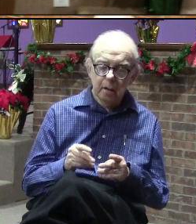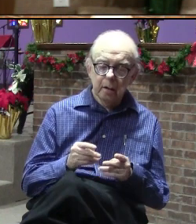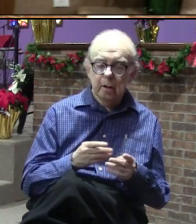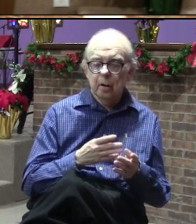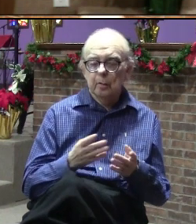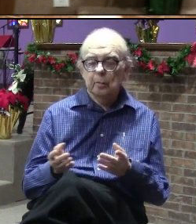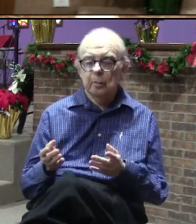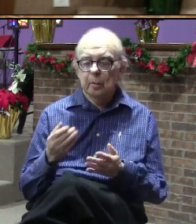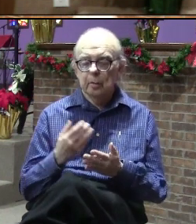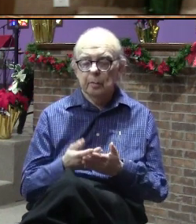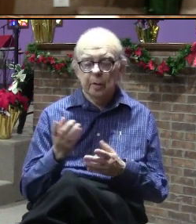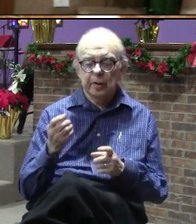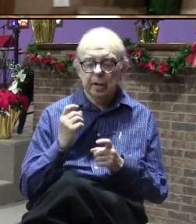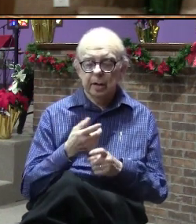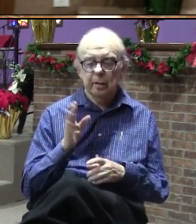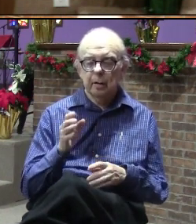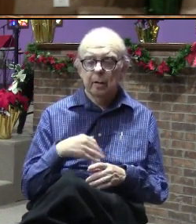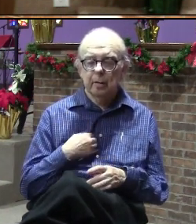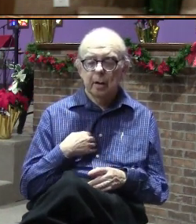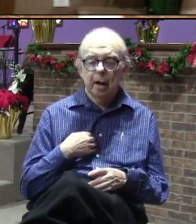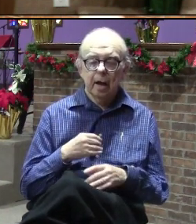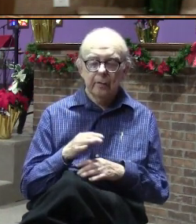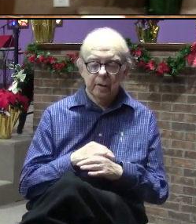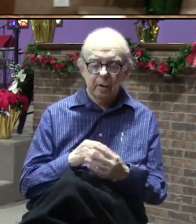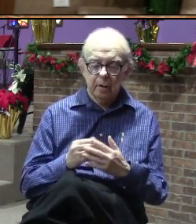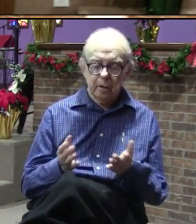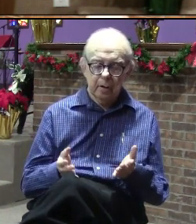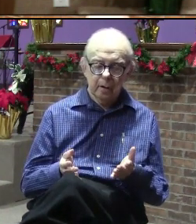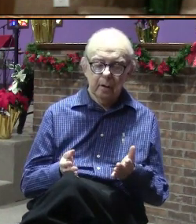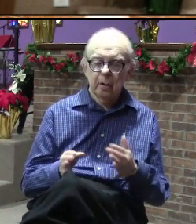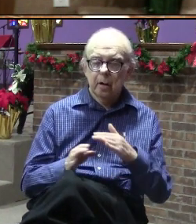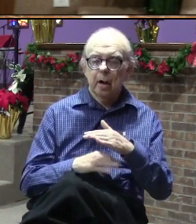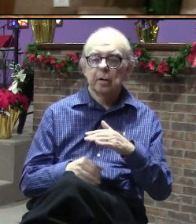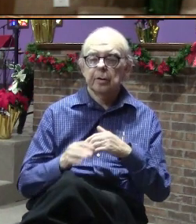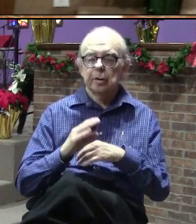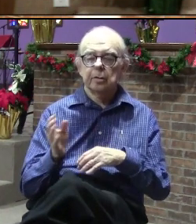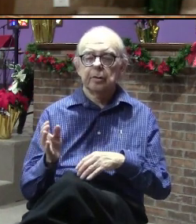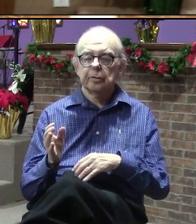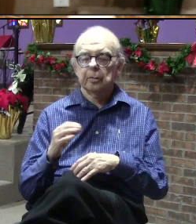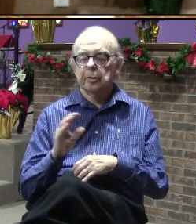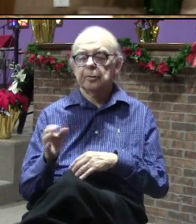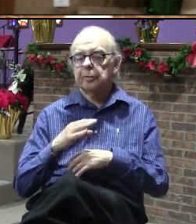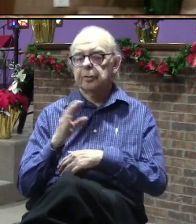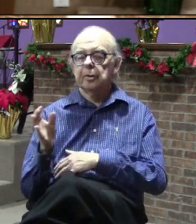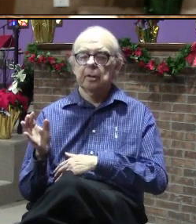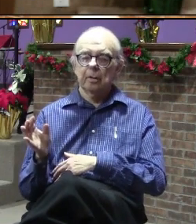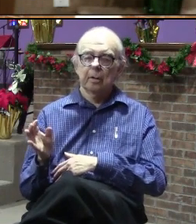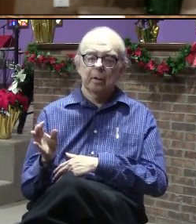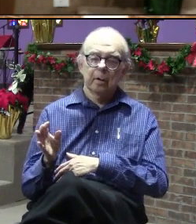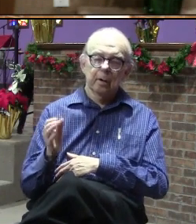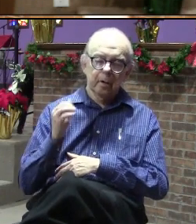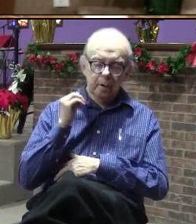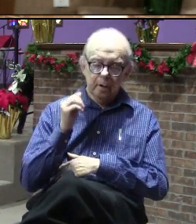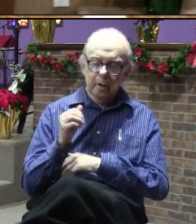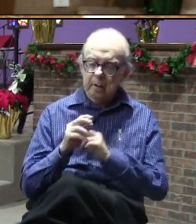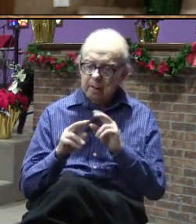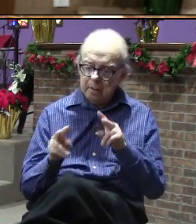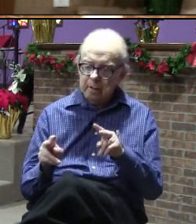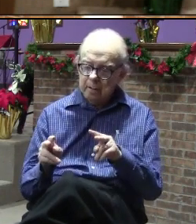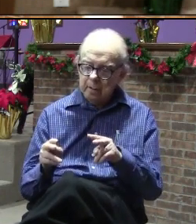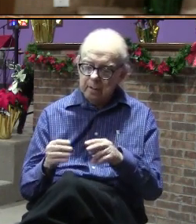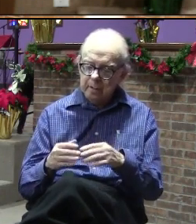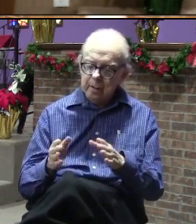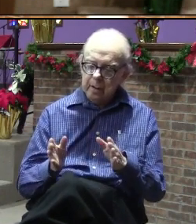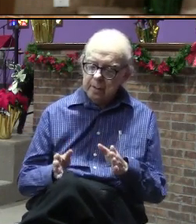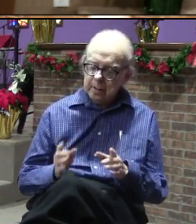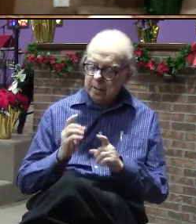gift for you, and now they have it wrapped under the Christmas tree. And every day you look at that